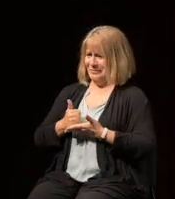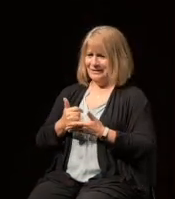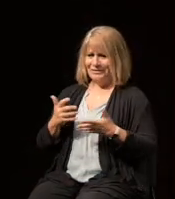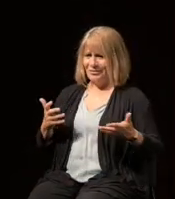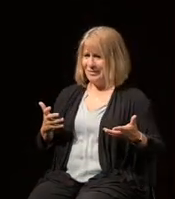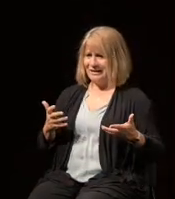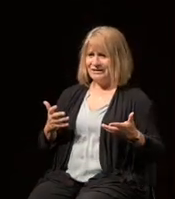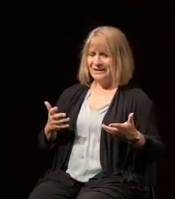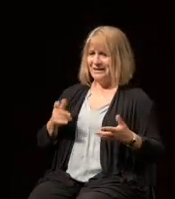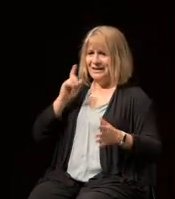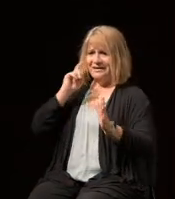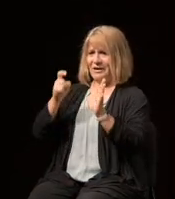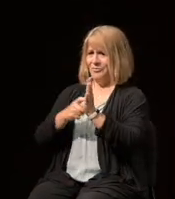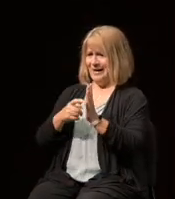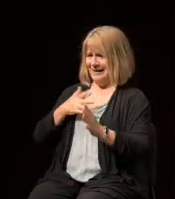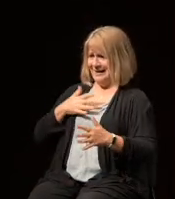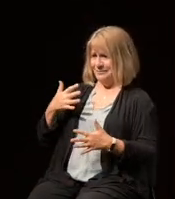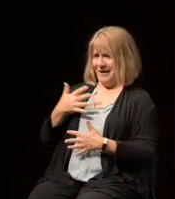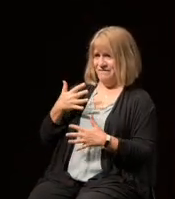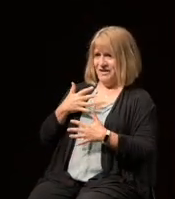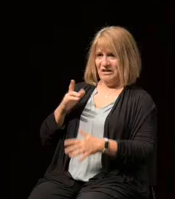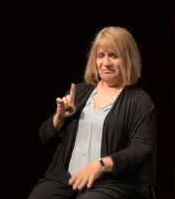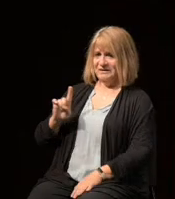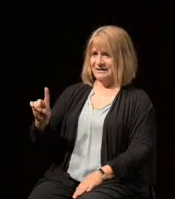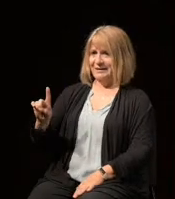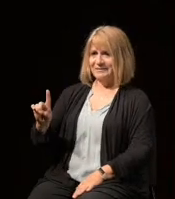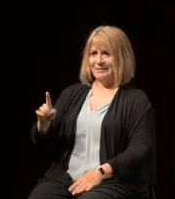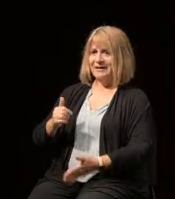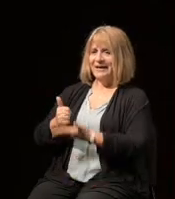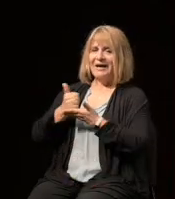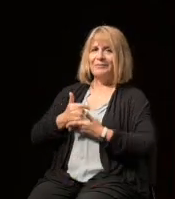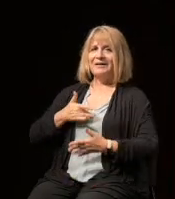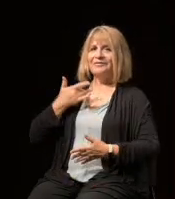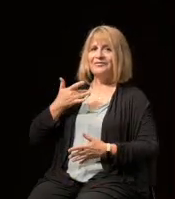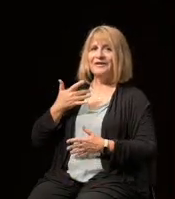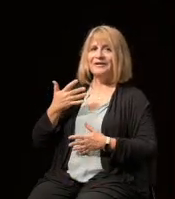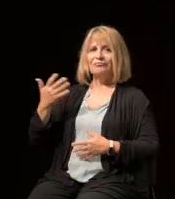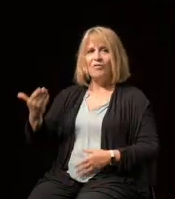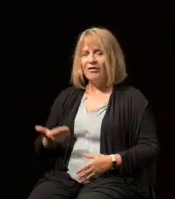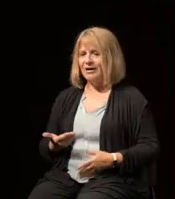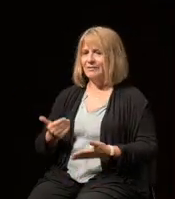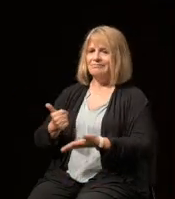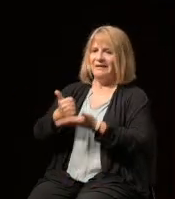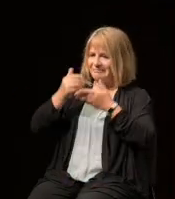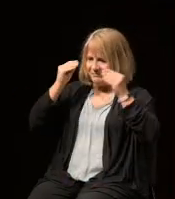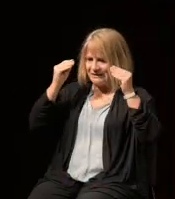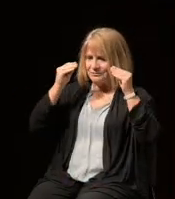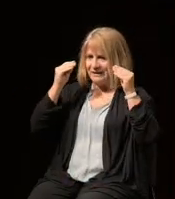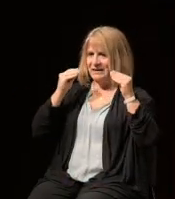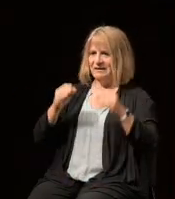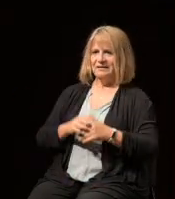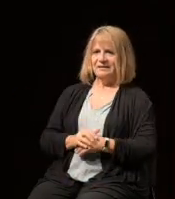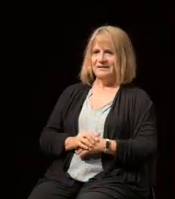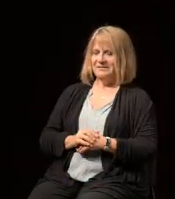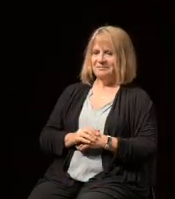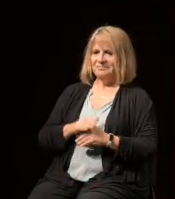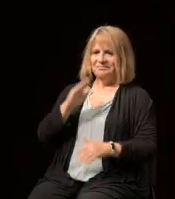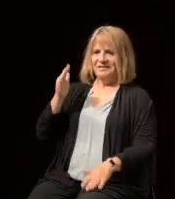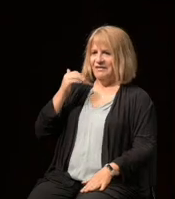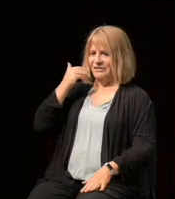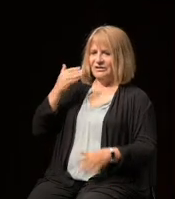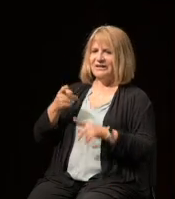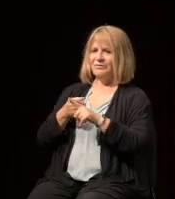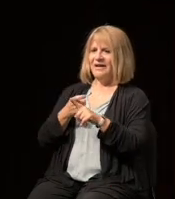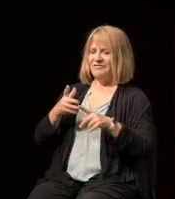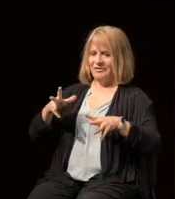They recognized my fear and stepped up to make me feel welcome and help teach me. Never shies away from taking on